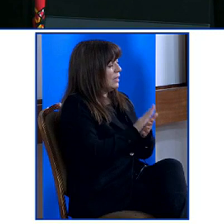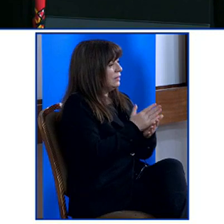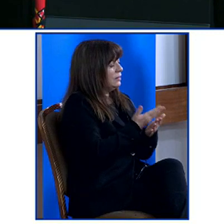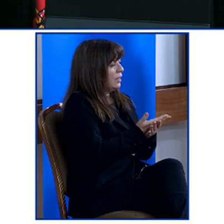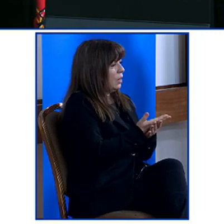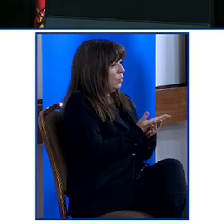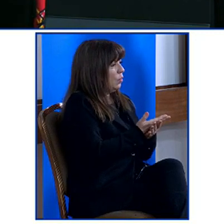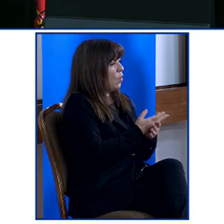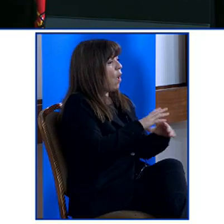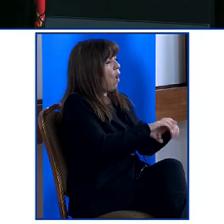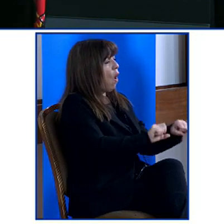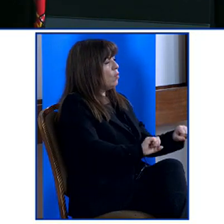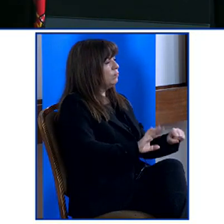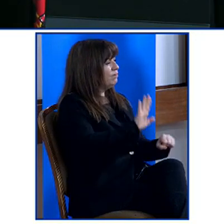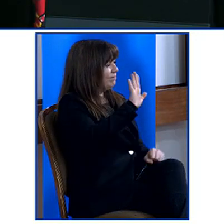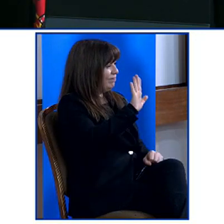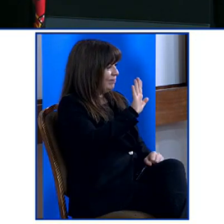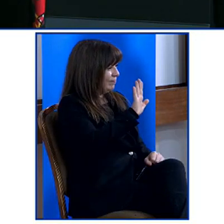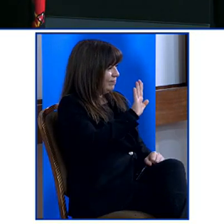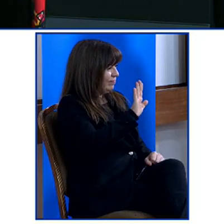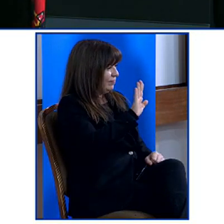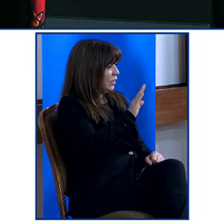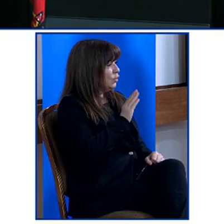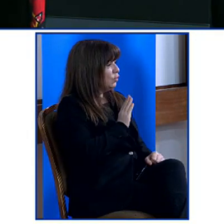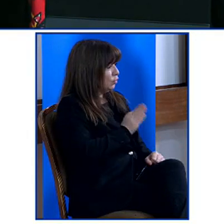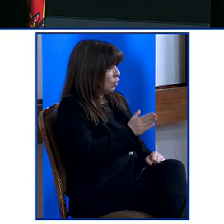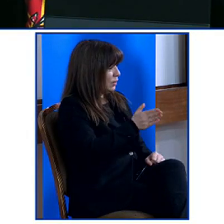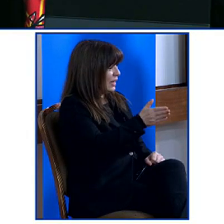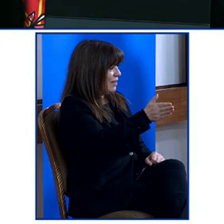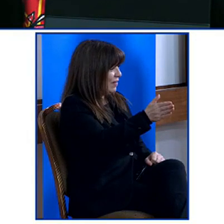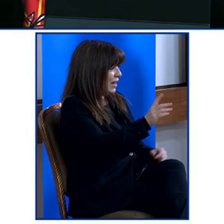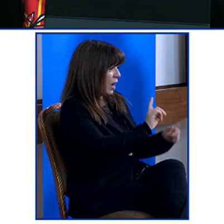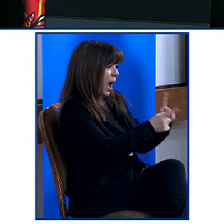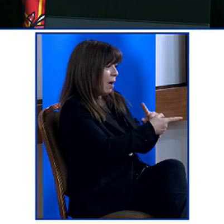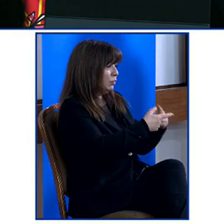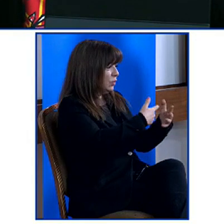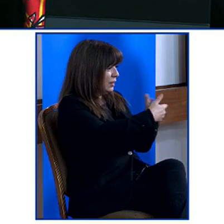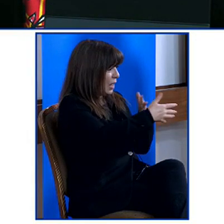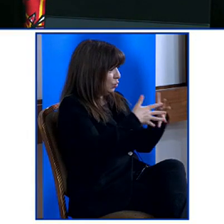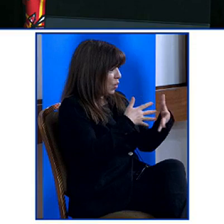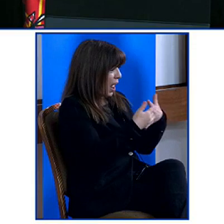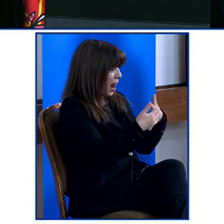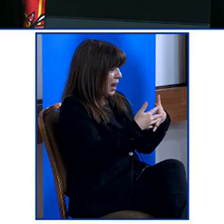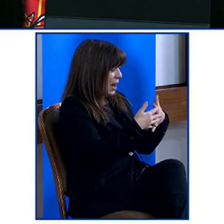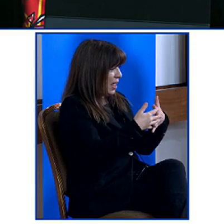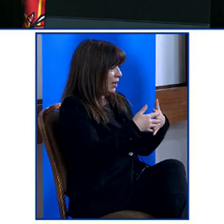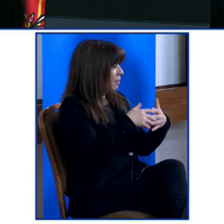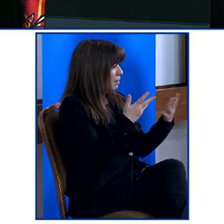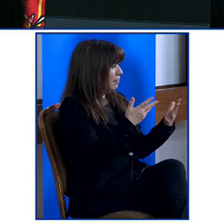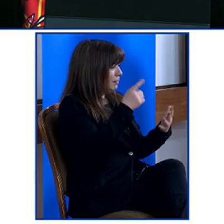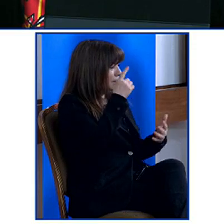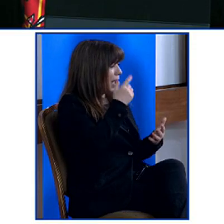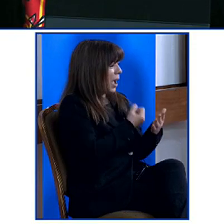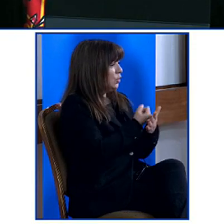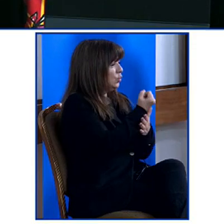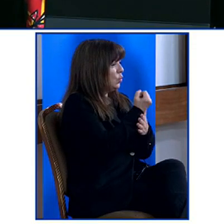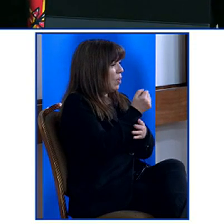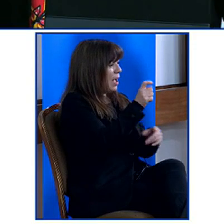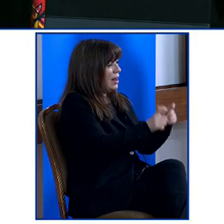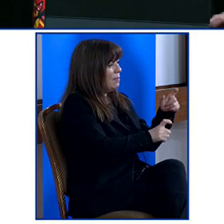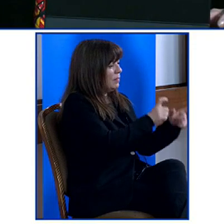starts with our purpose. You've heard it once today already. Helping people live longer, healthier, happy lives and making a better